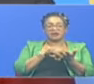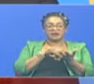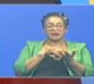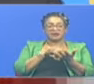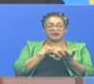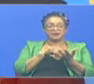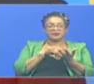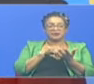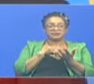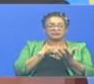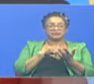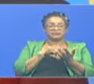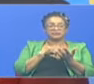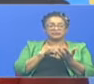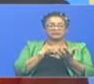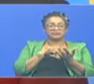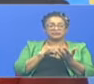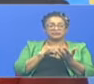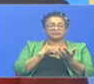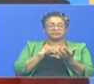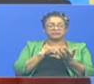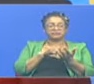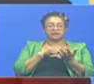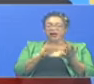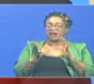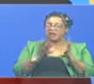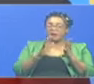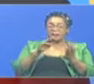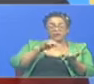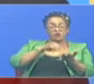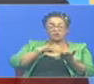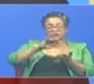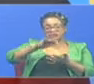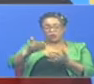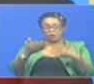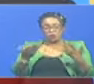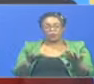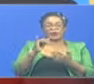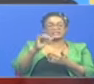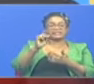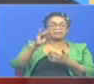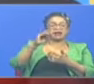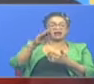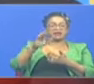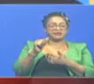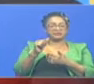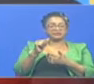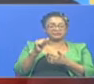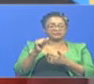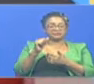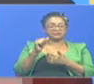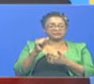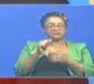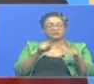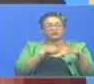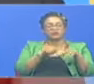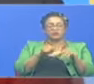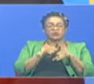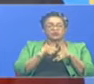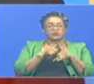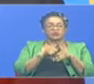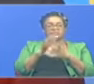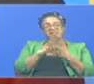in Migori itself, either at in Migori town or at Zabania, as well as some of these other